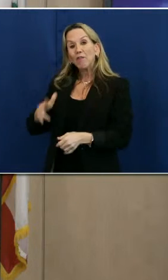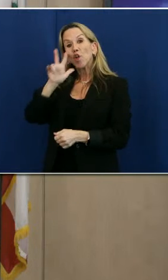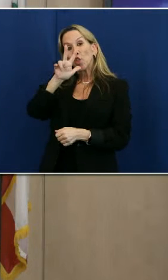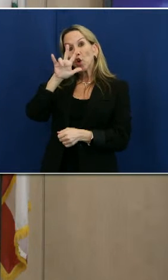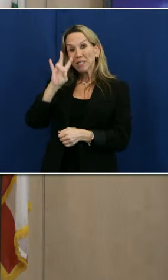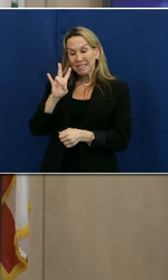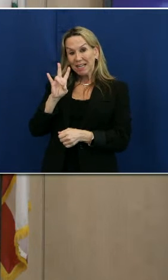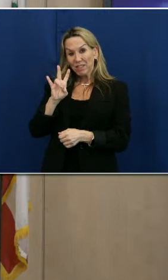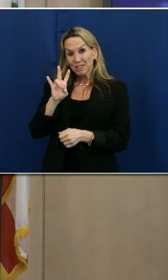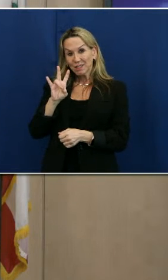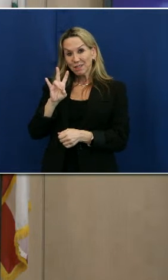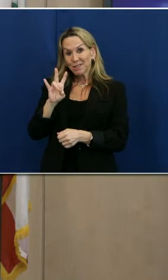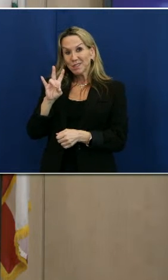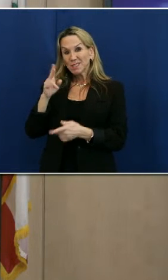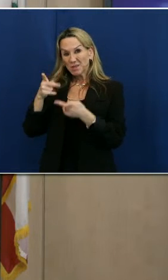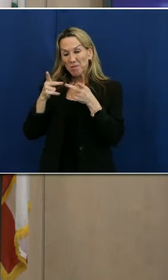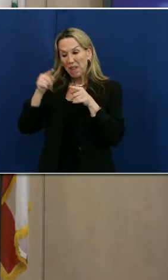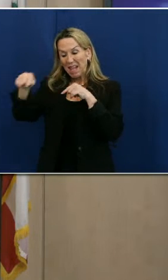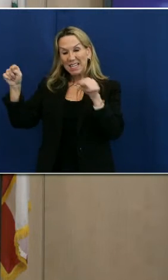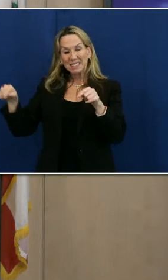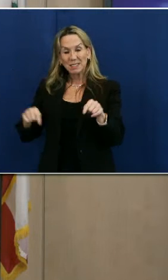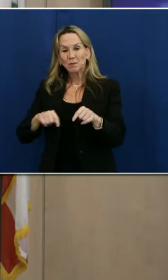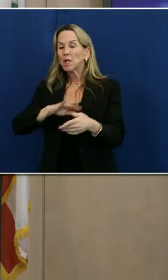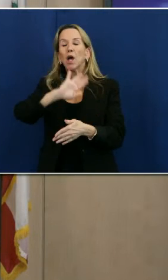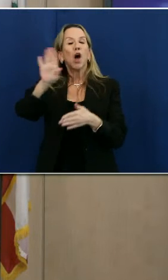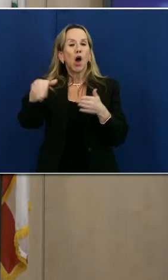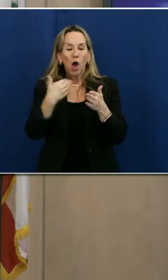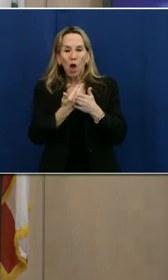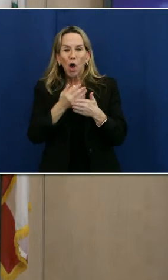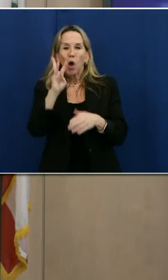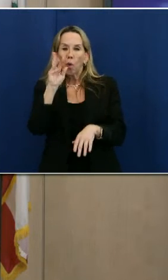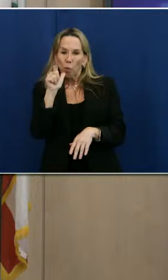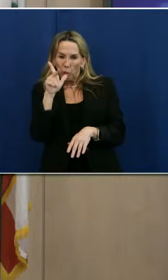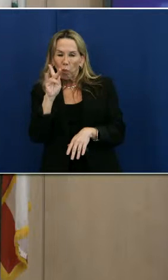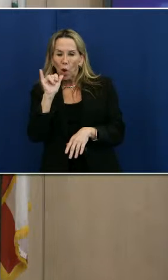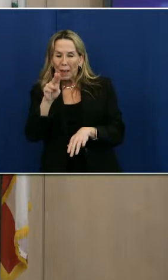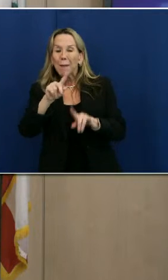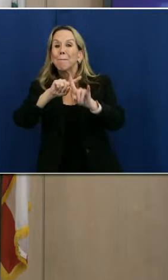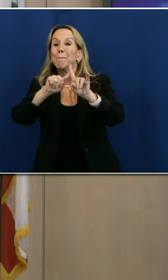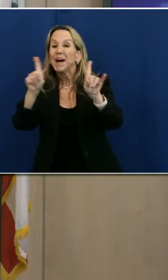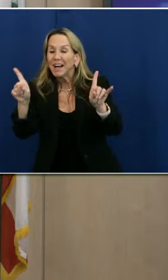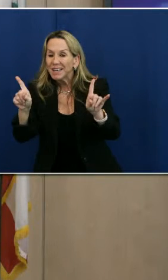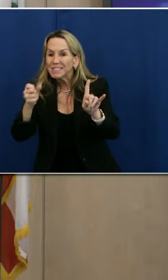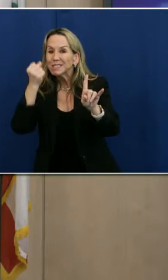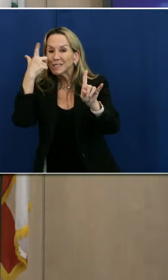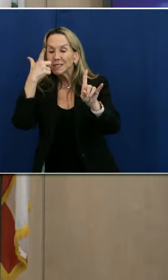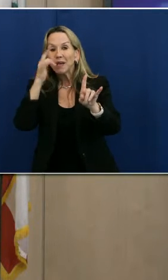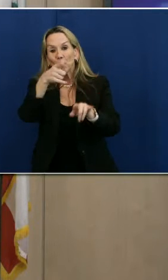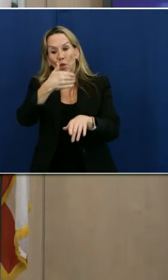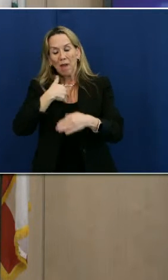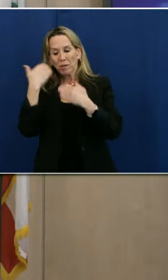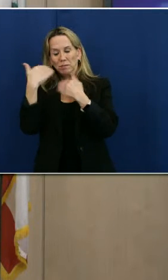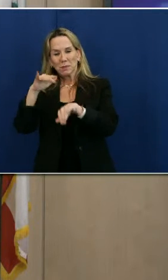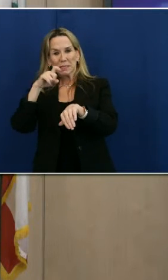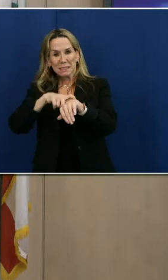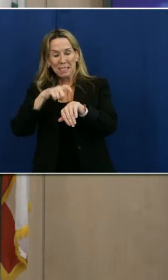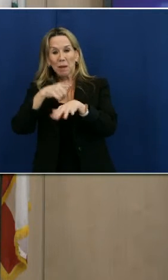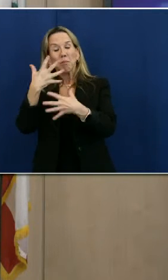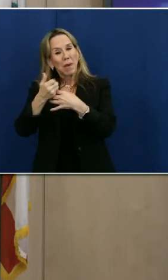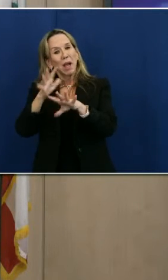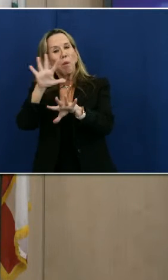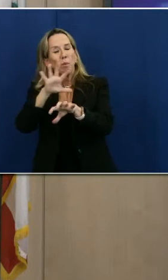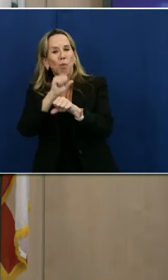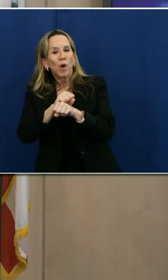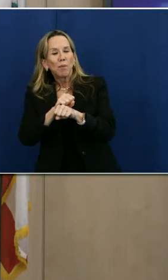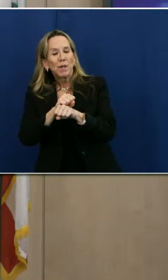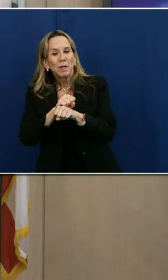appointment preferred, but all are walk-in. And why do I say appointment preferred? If folks need a certain time, we're going to still